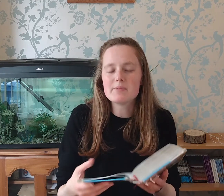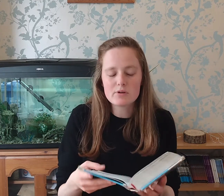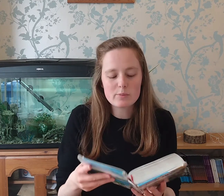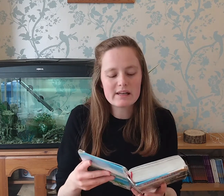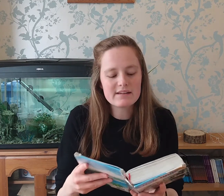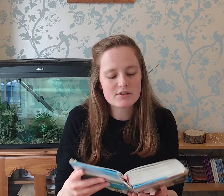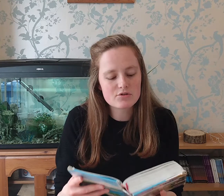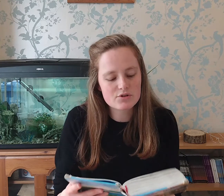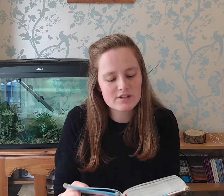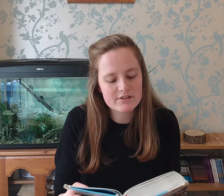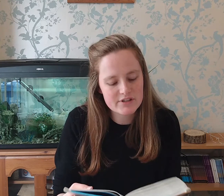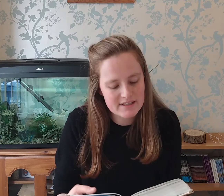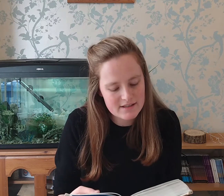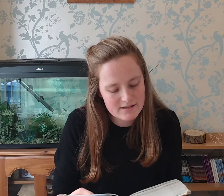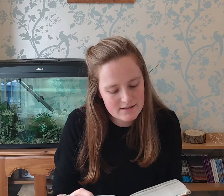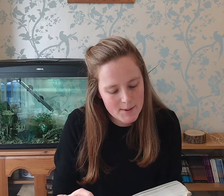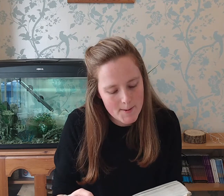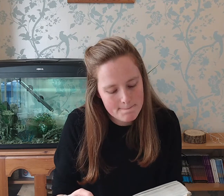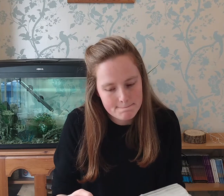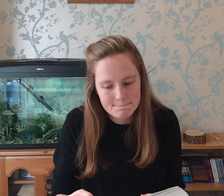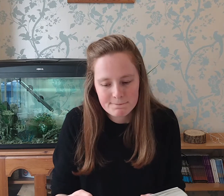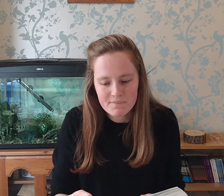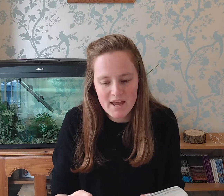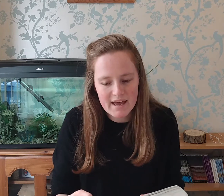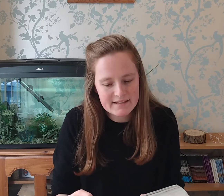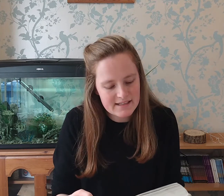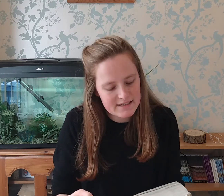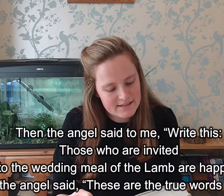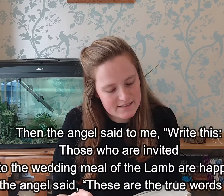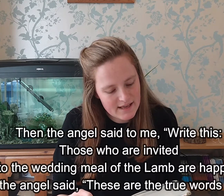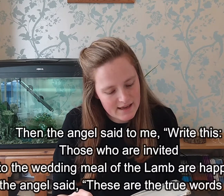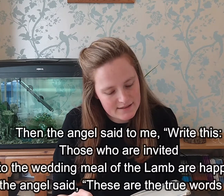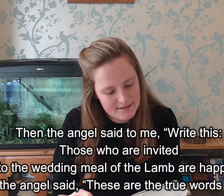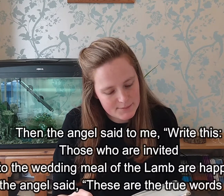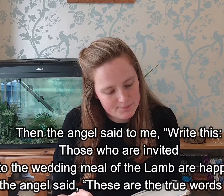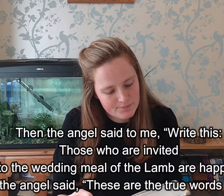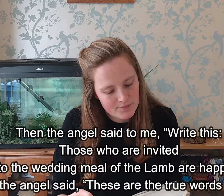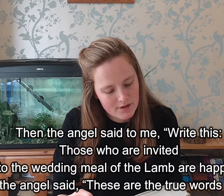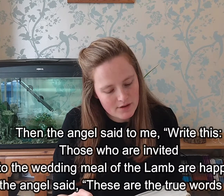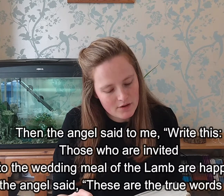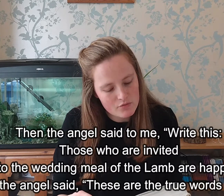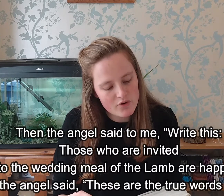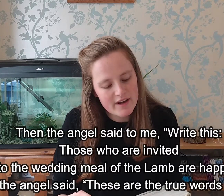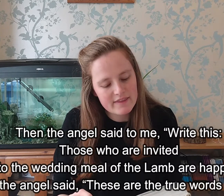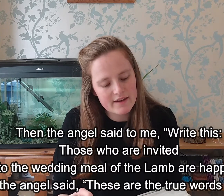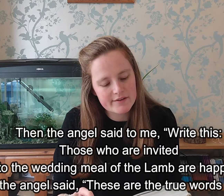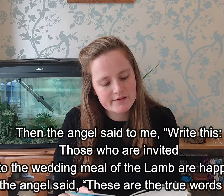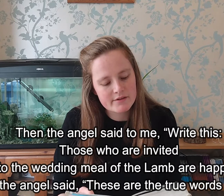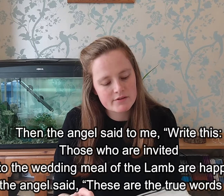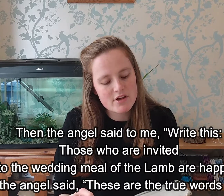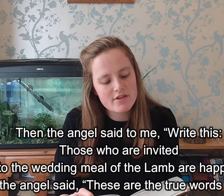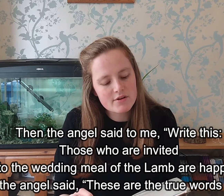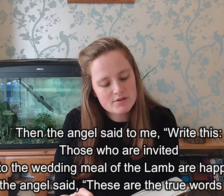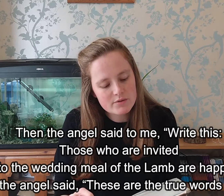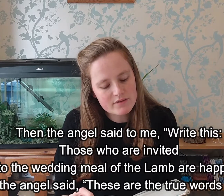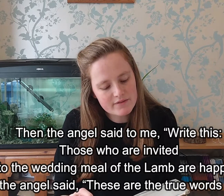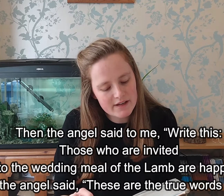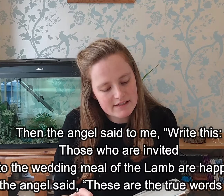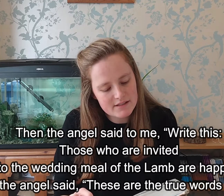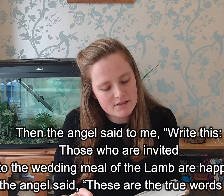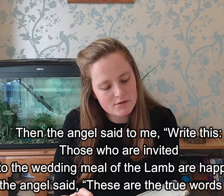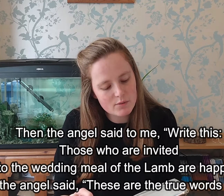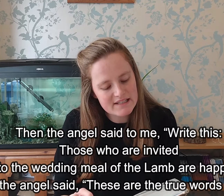the people who believe and trust in Jesus. And it says, "Write this to those